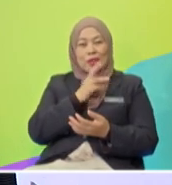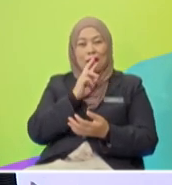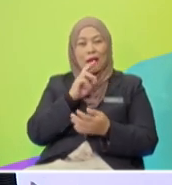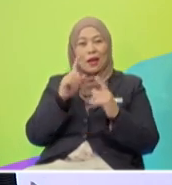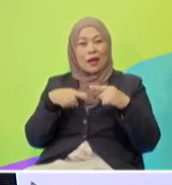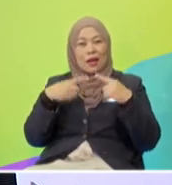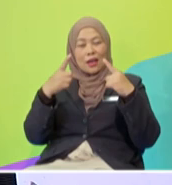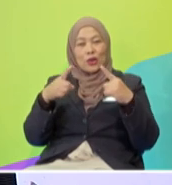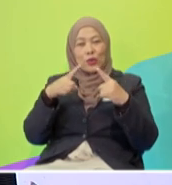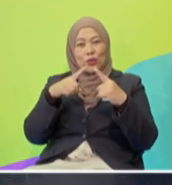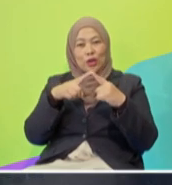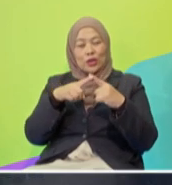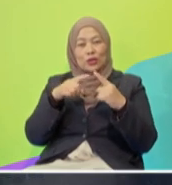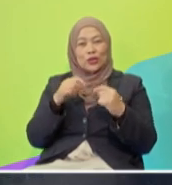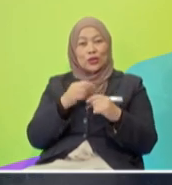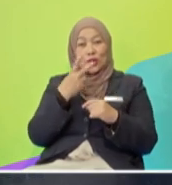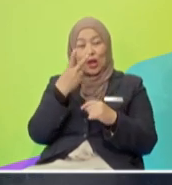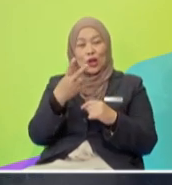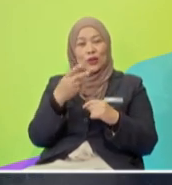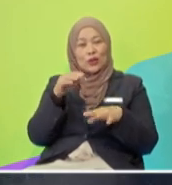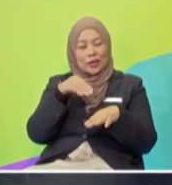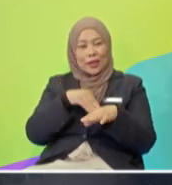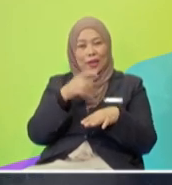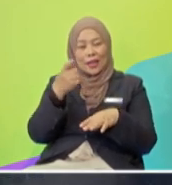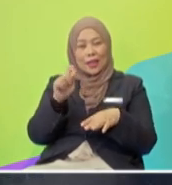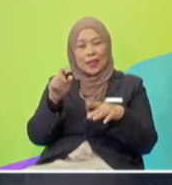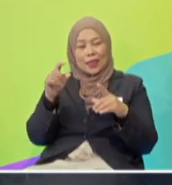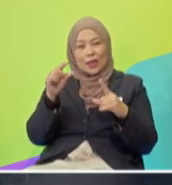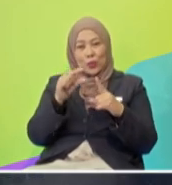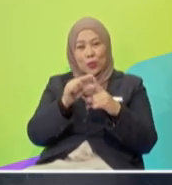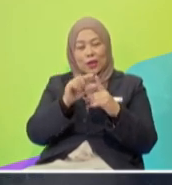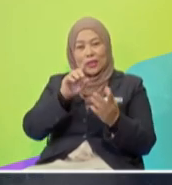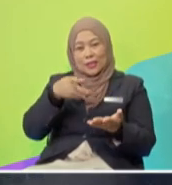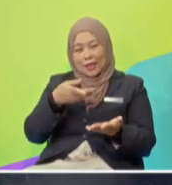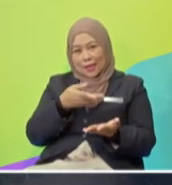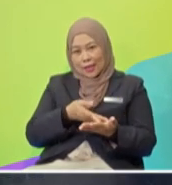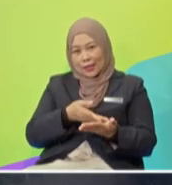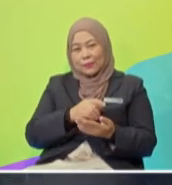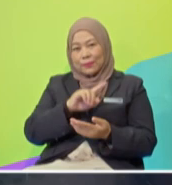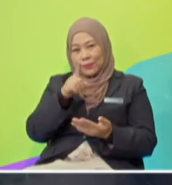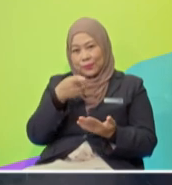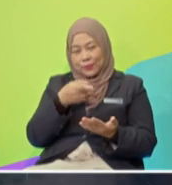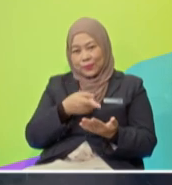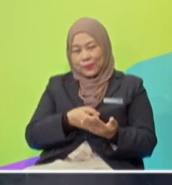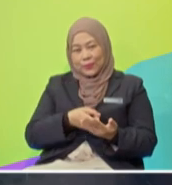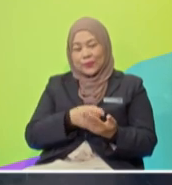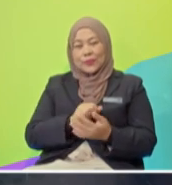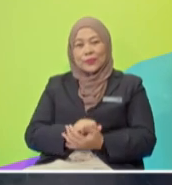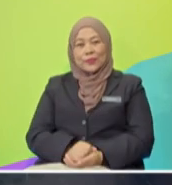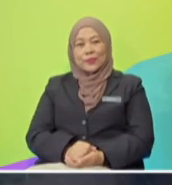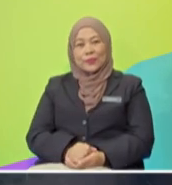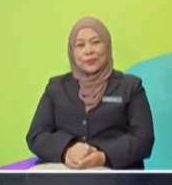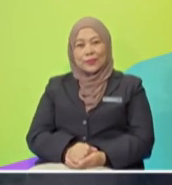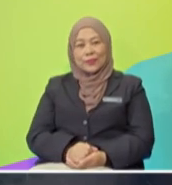the materials, lending me the objects, and to Nur Azhara